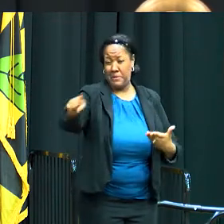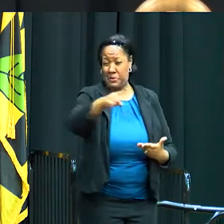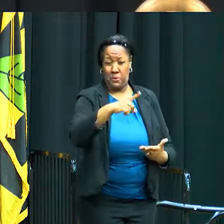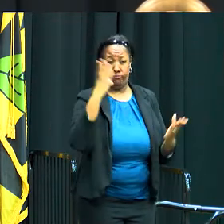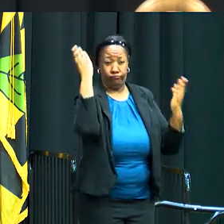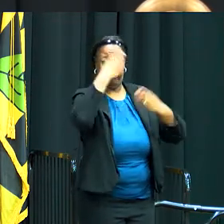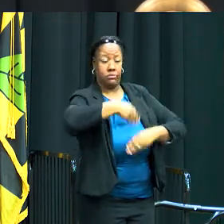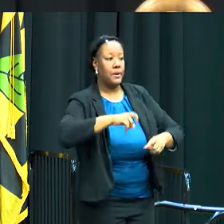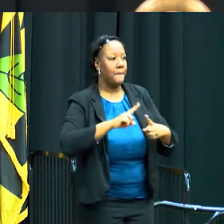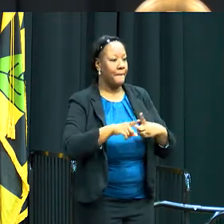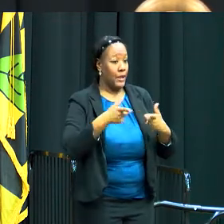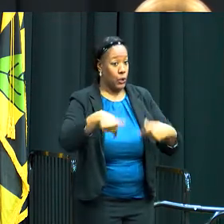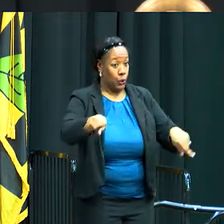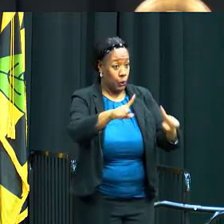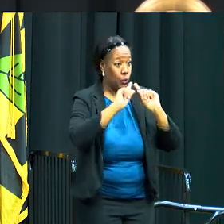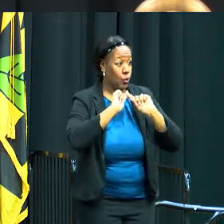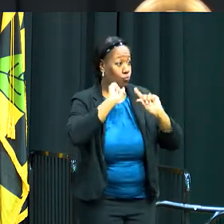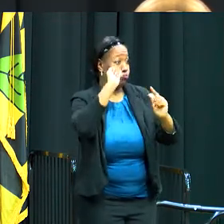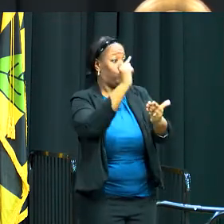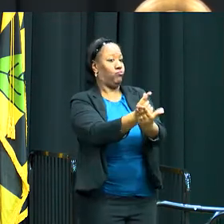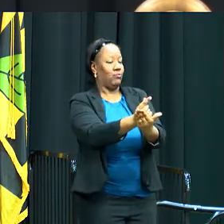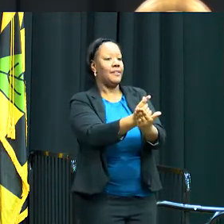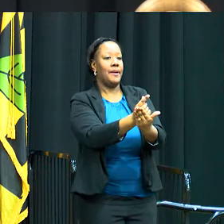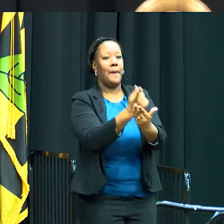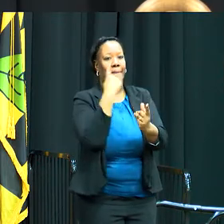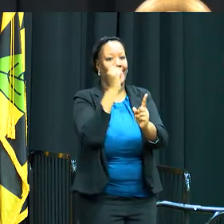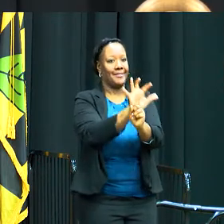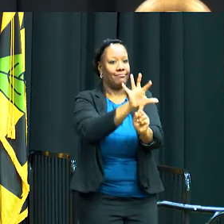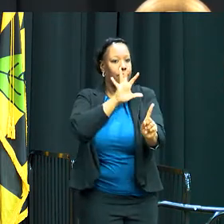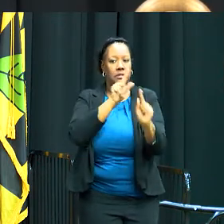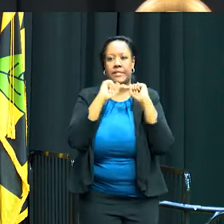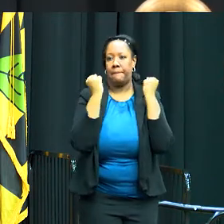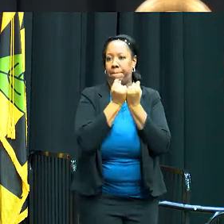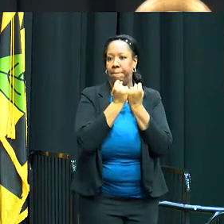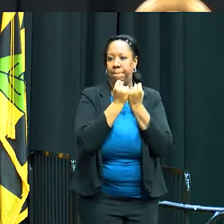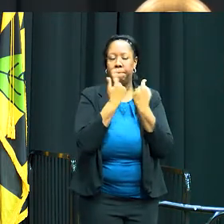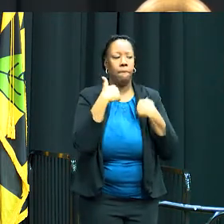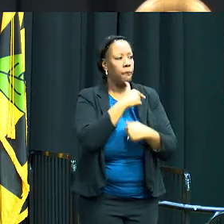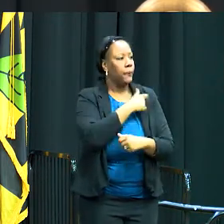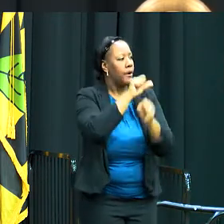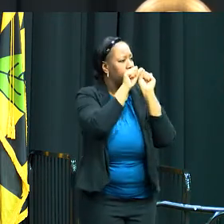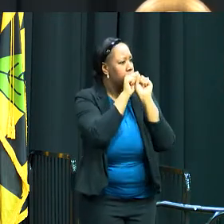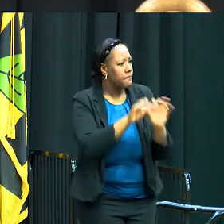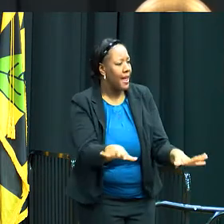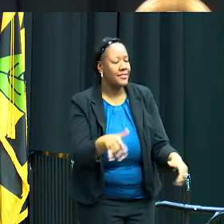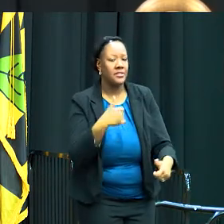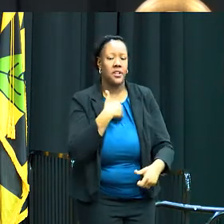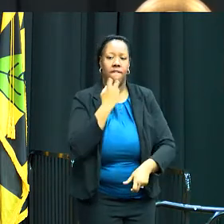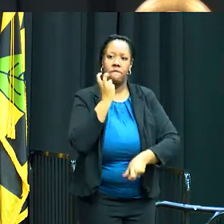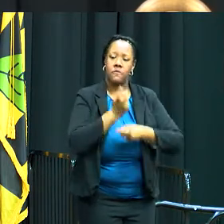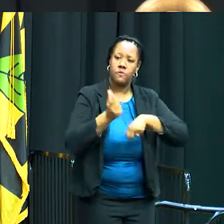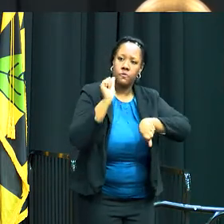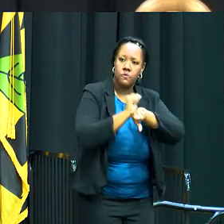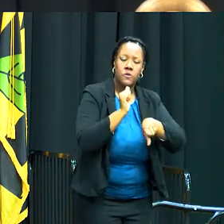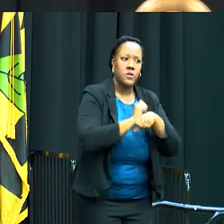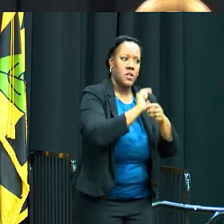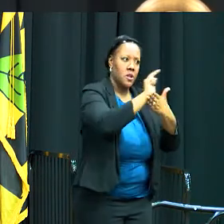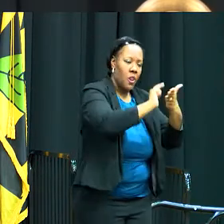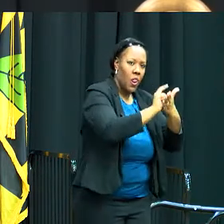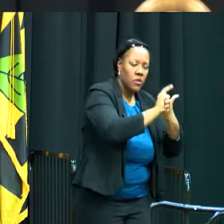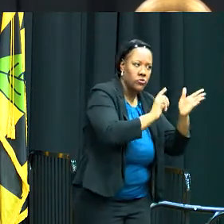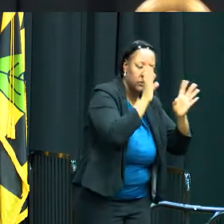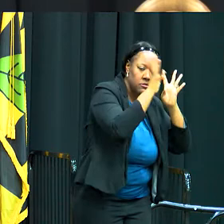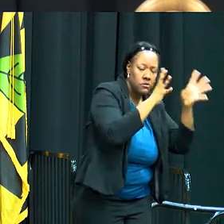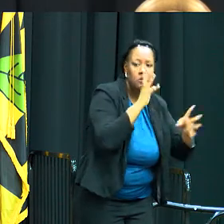effort to get you here today. We're blessed to have such a hardworking network of legislators, industry experts,